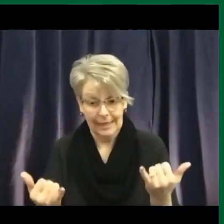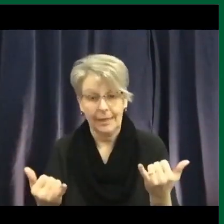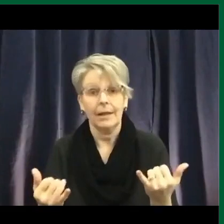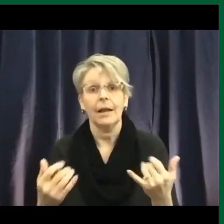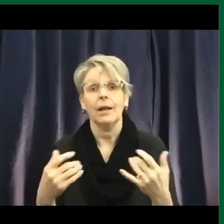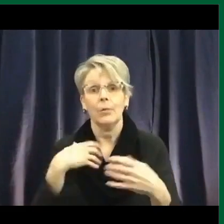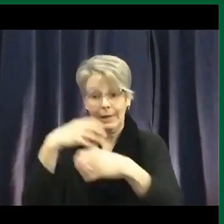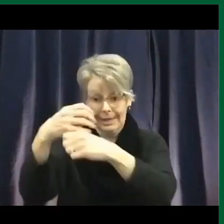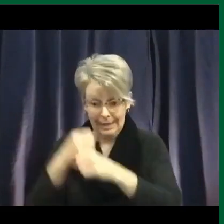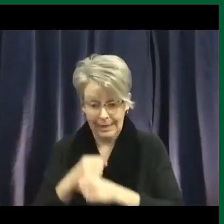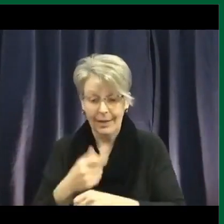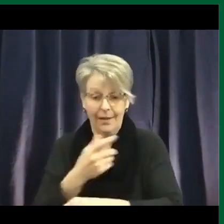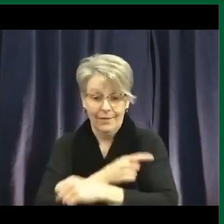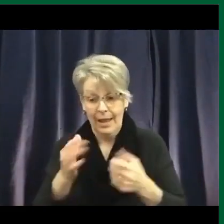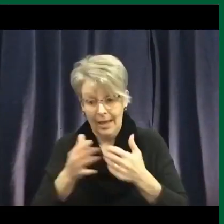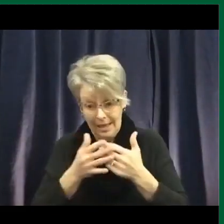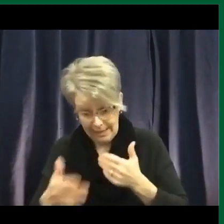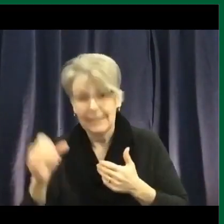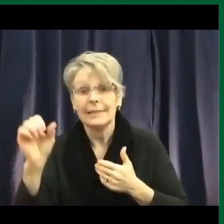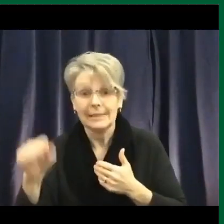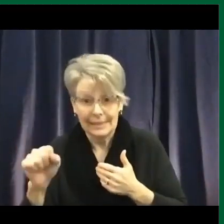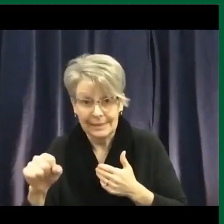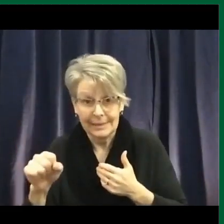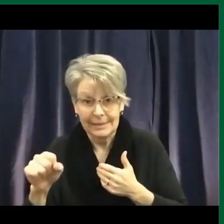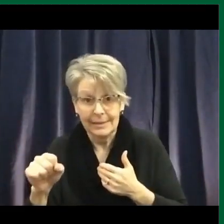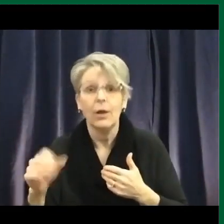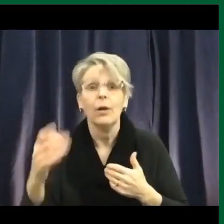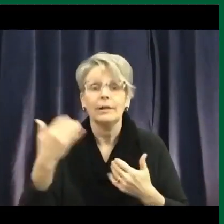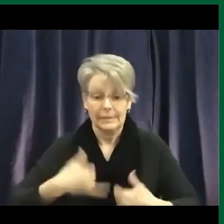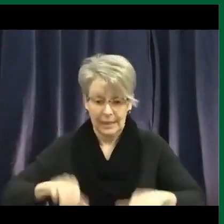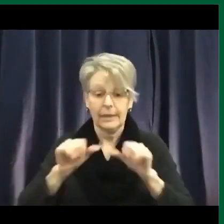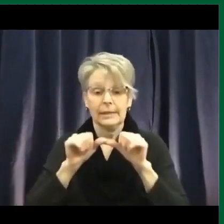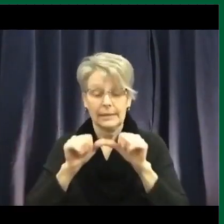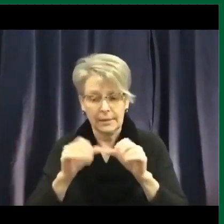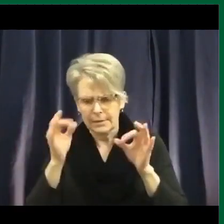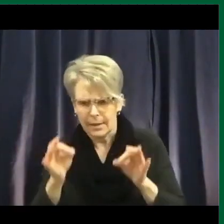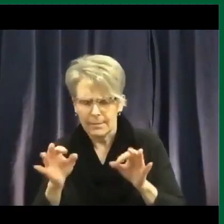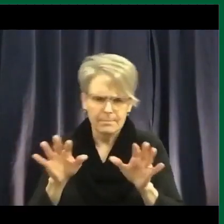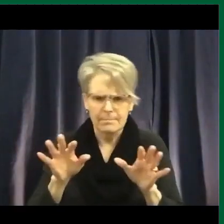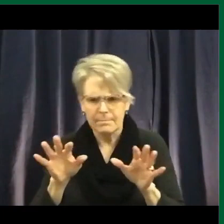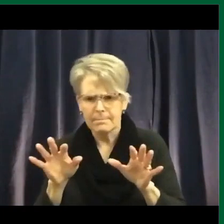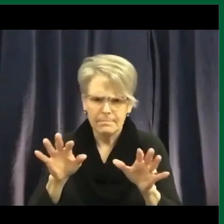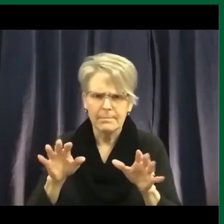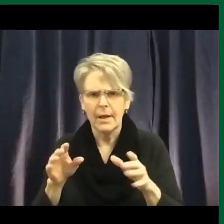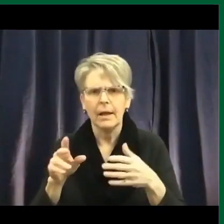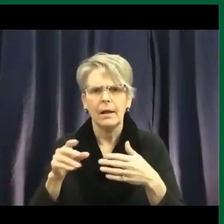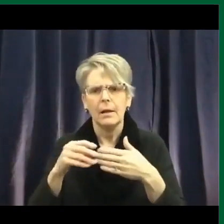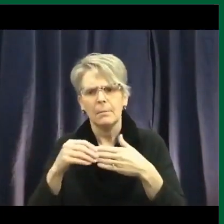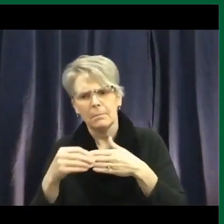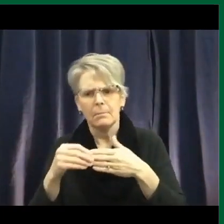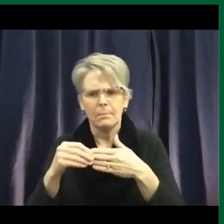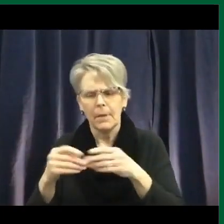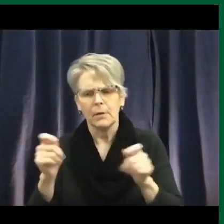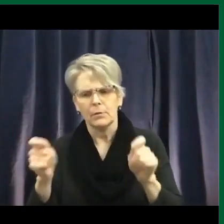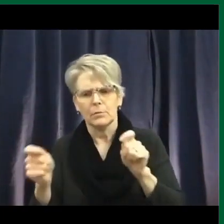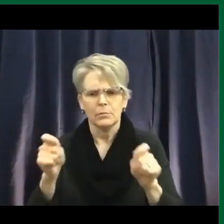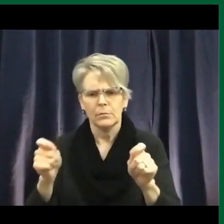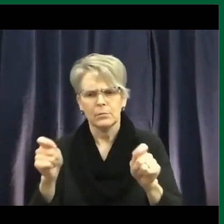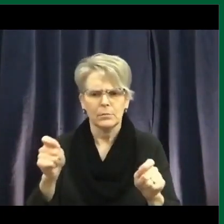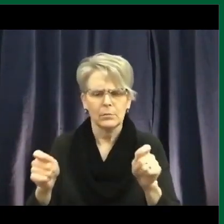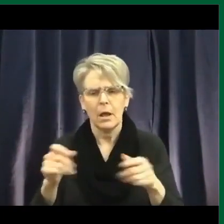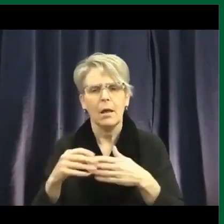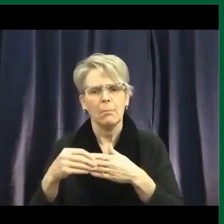additional vaccines in the days ahead, we're going to continue to make decisions around removing additional restrictions that are in place so that